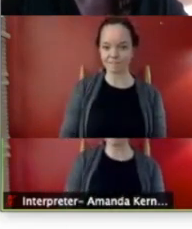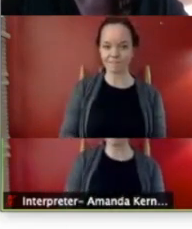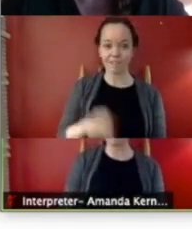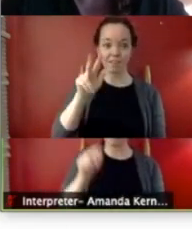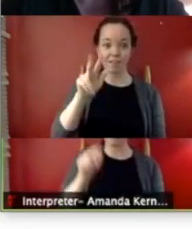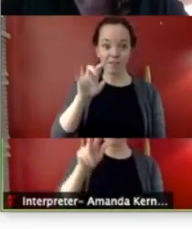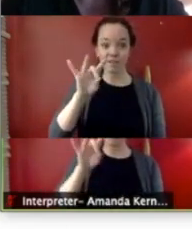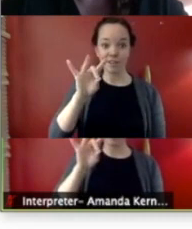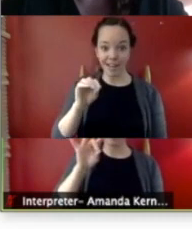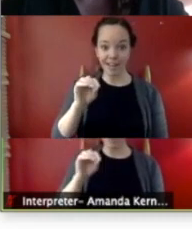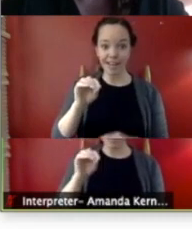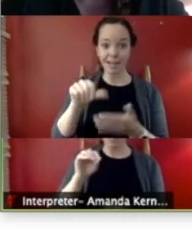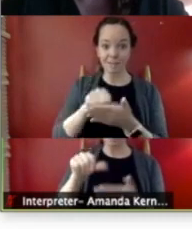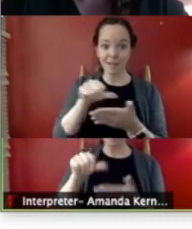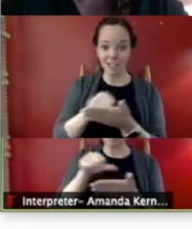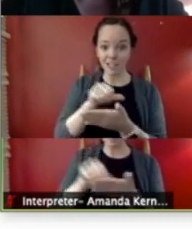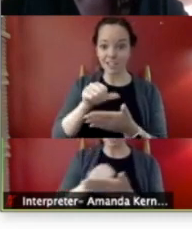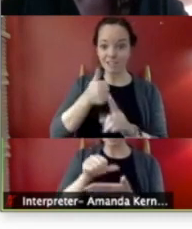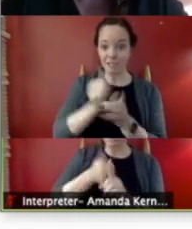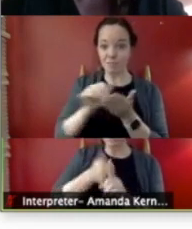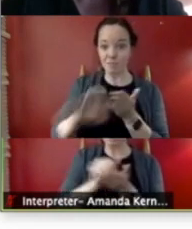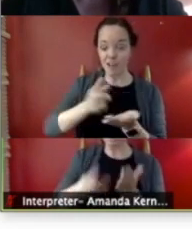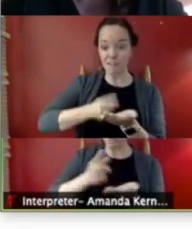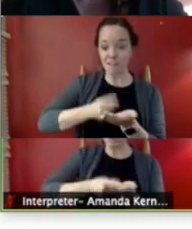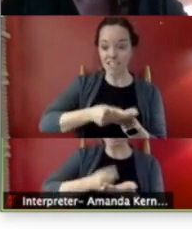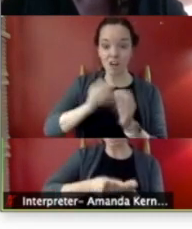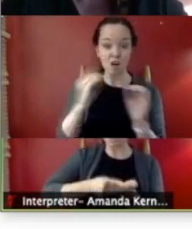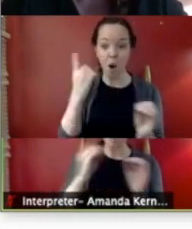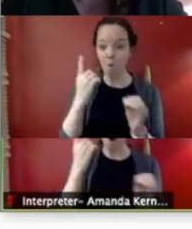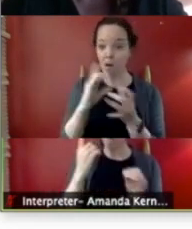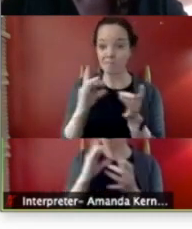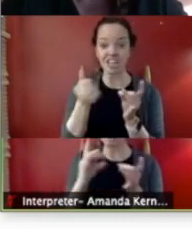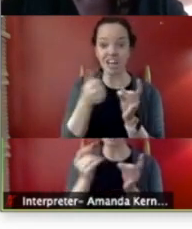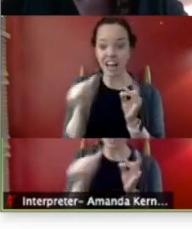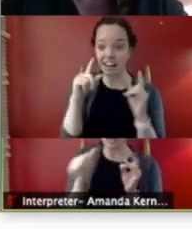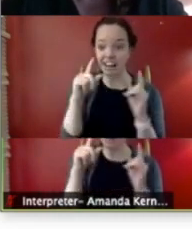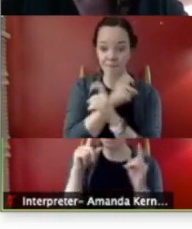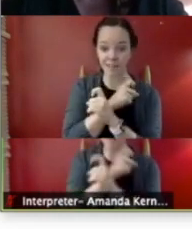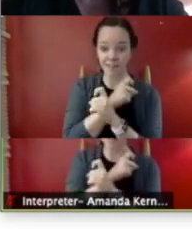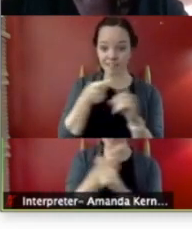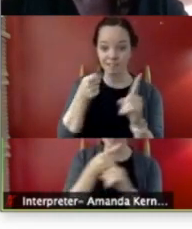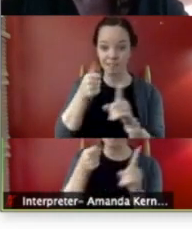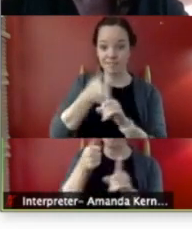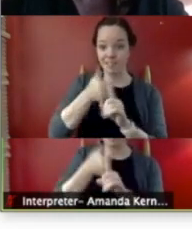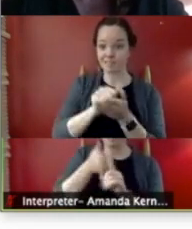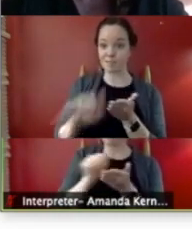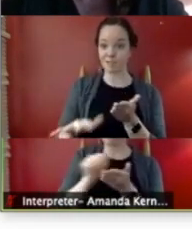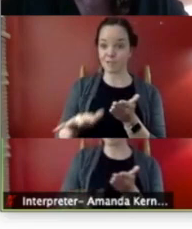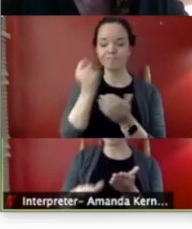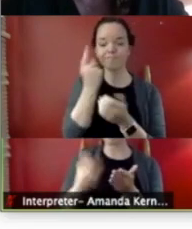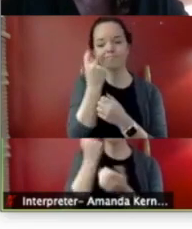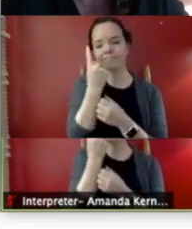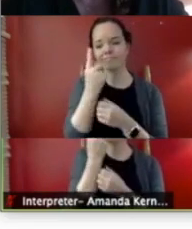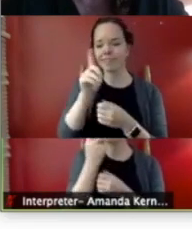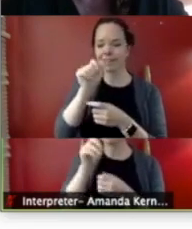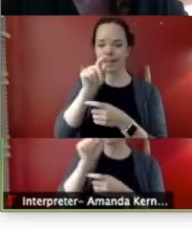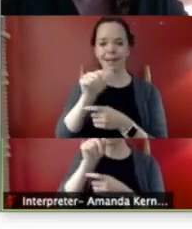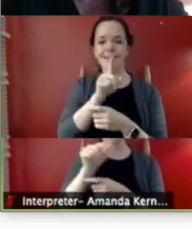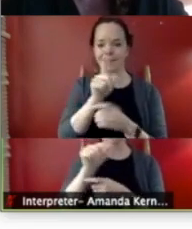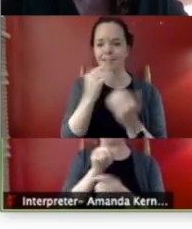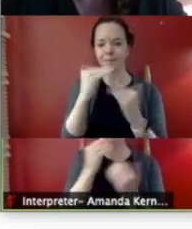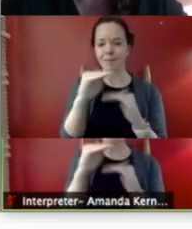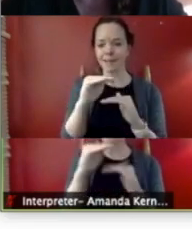pages of self-removal conversation, no one talked about any complications from self-removal. Of course, these data are limited by what people posted